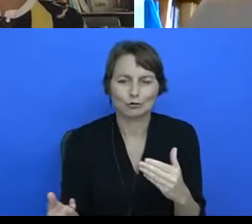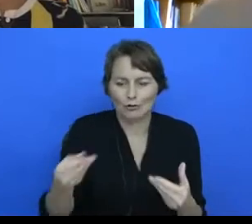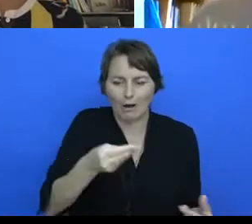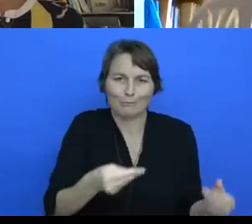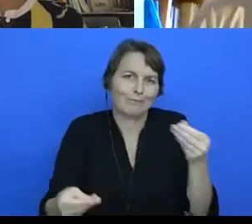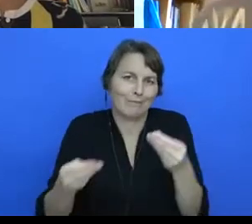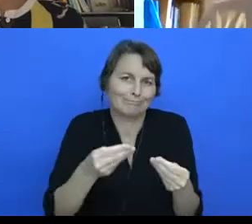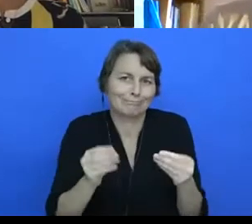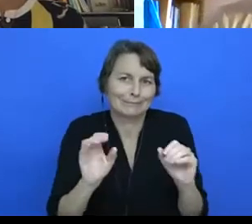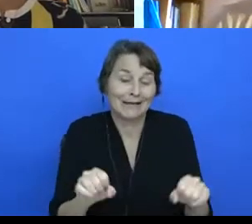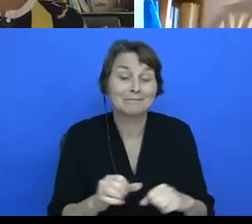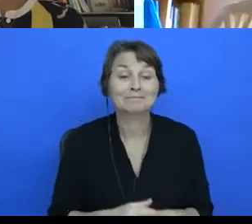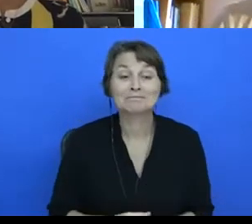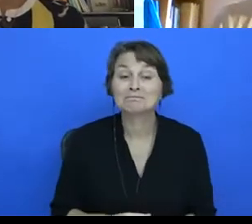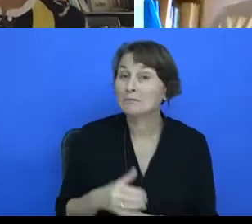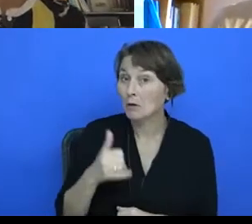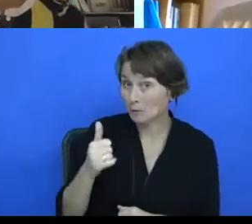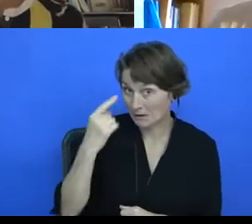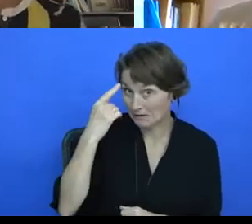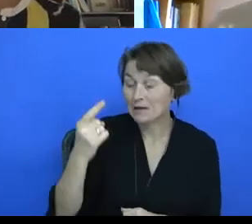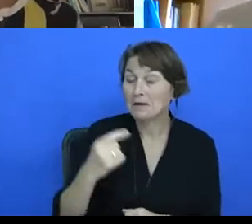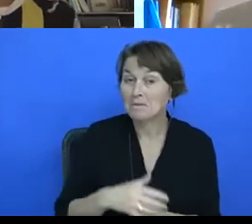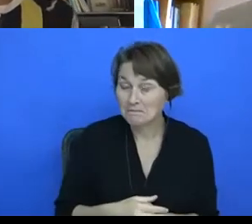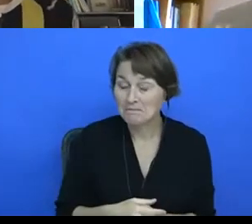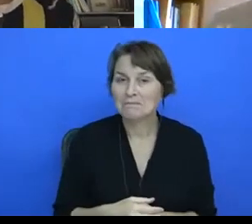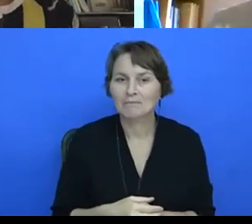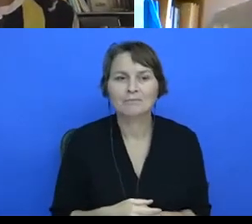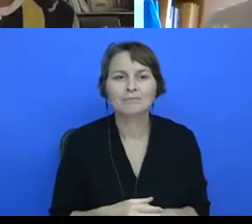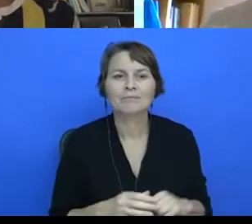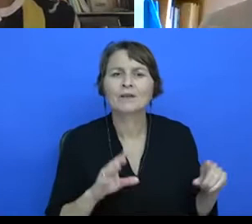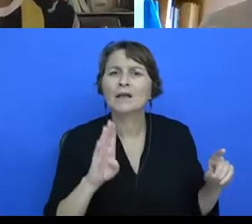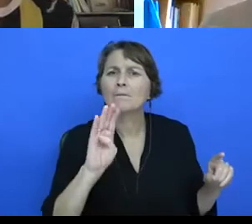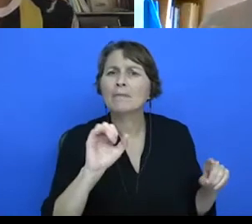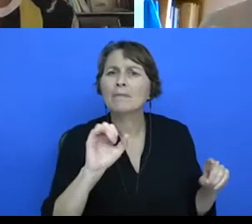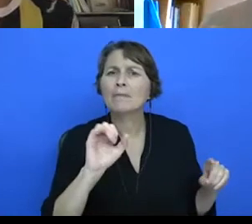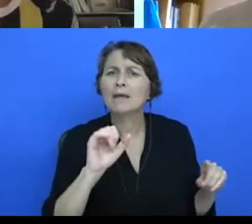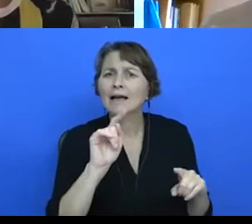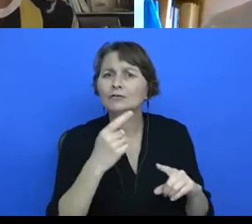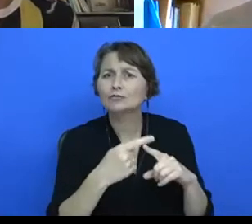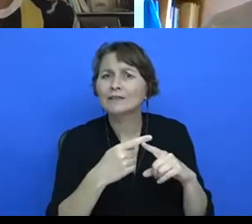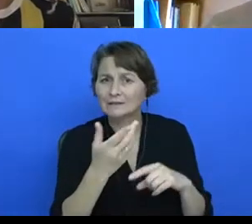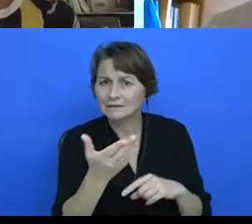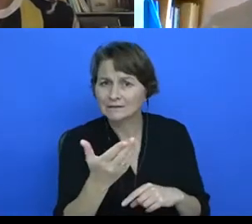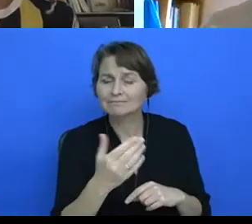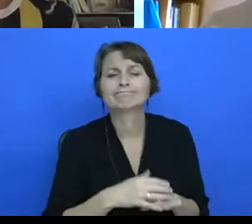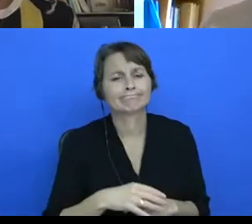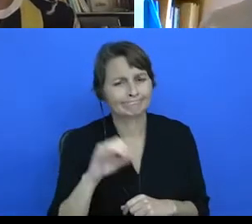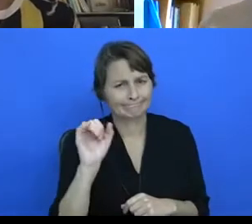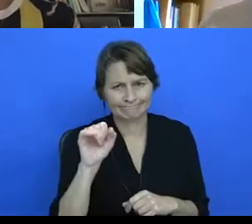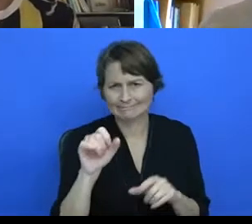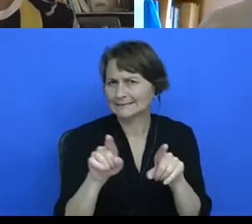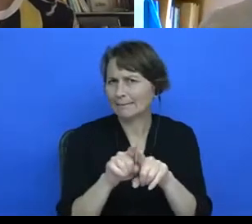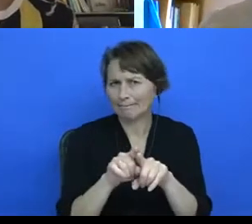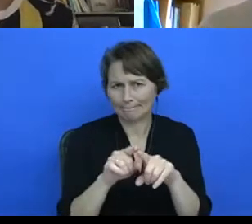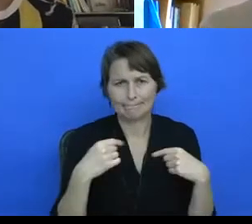idea. Yeah. Did you have a comment, Beatrix? Yeah, it's same for us. I mean, we also, I guess at the time when